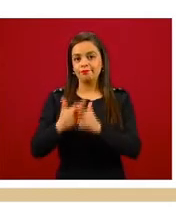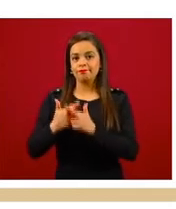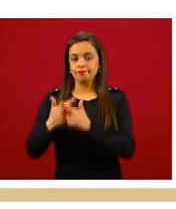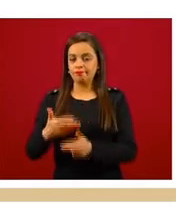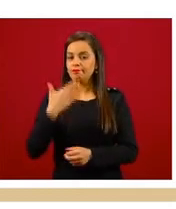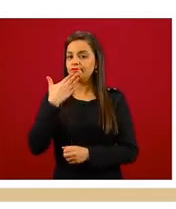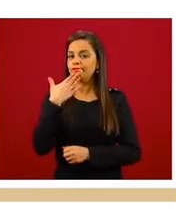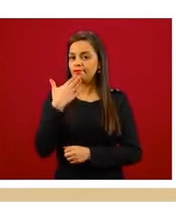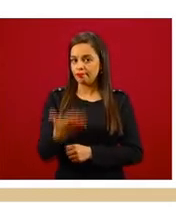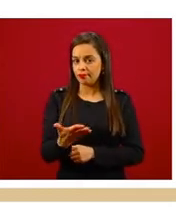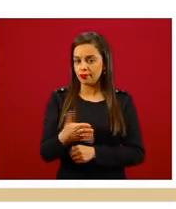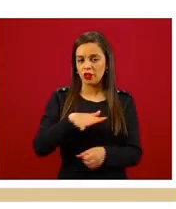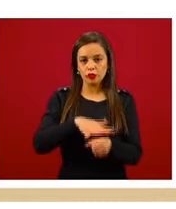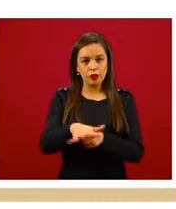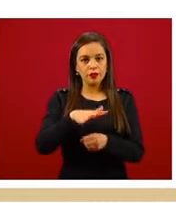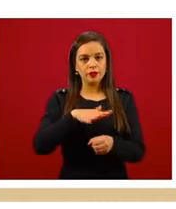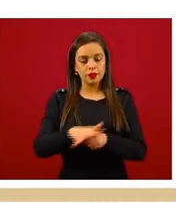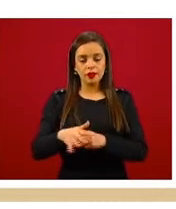having available beds.